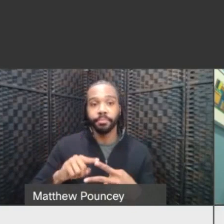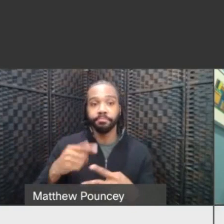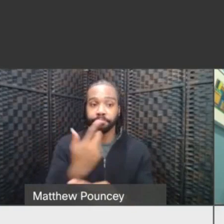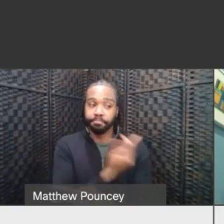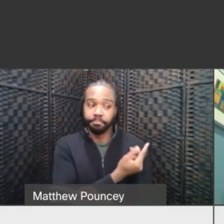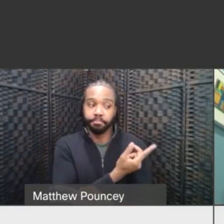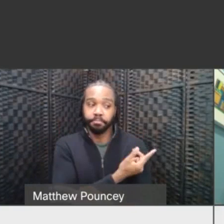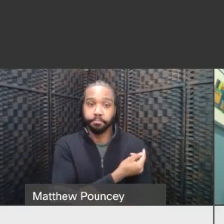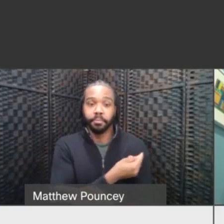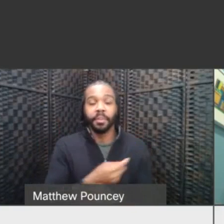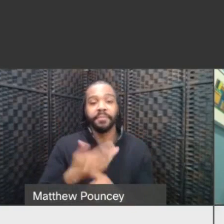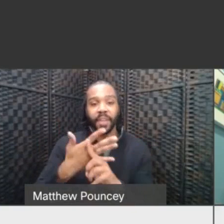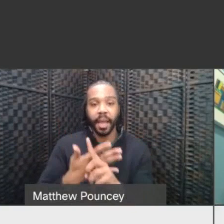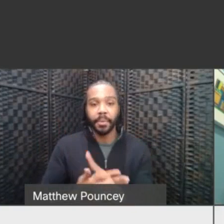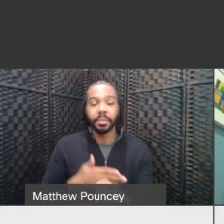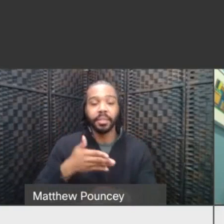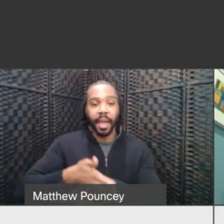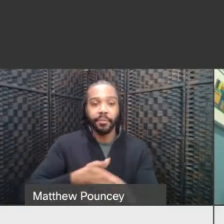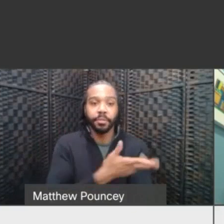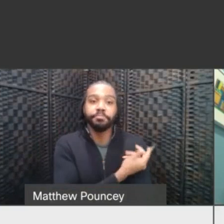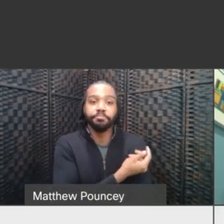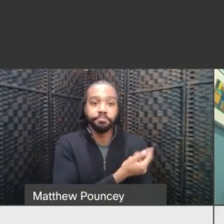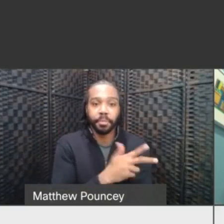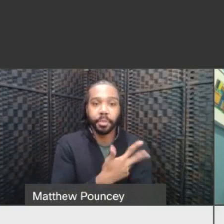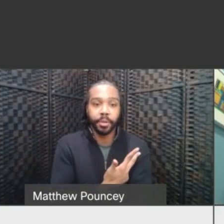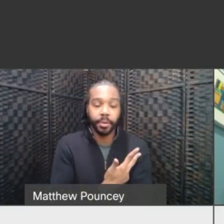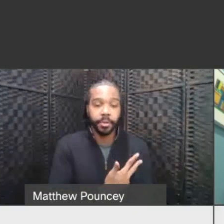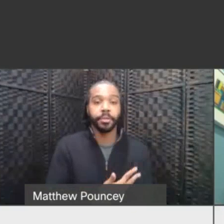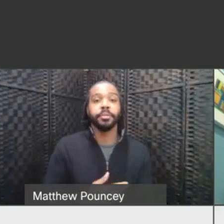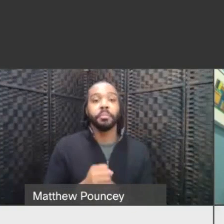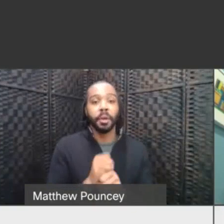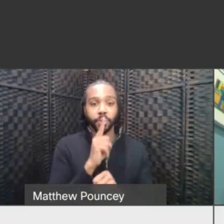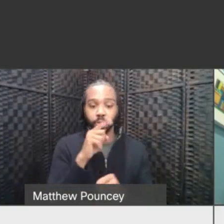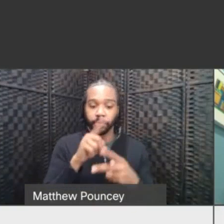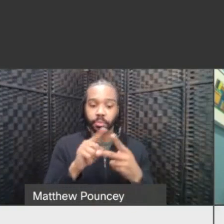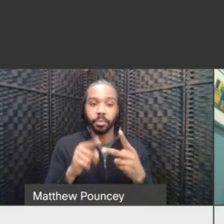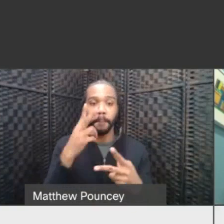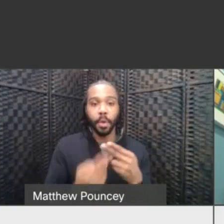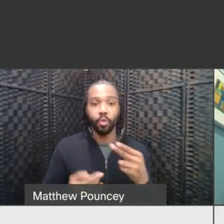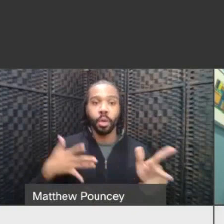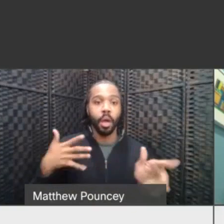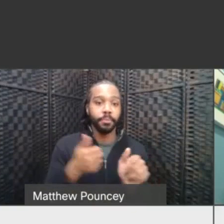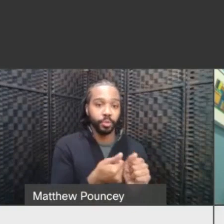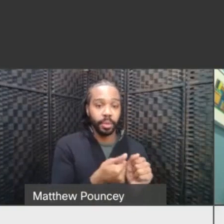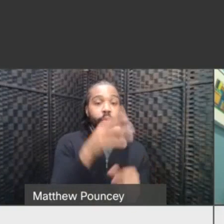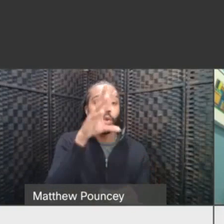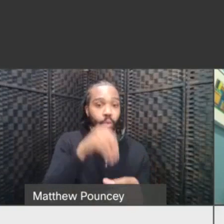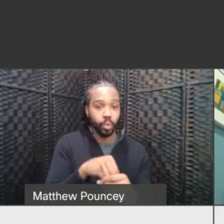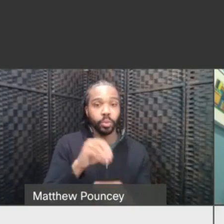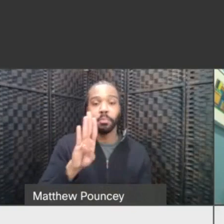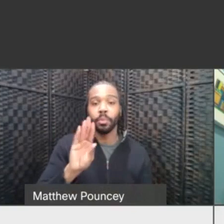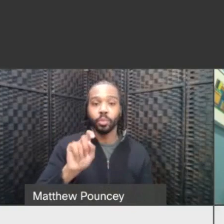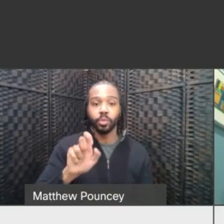Pfizer, and that they be up to date, including a booster, by March